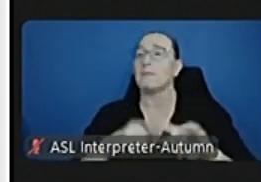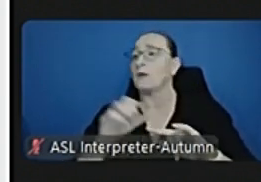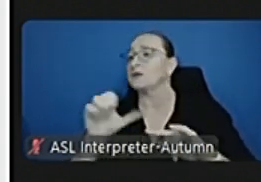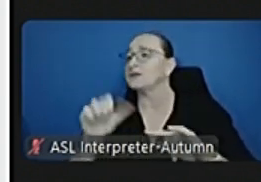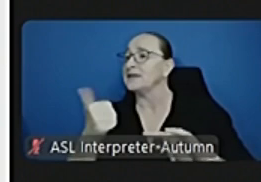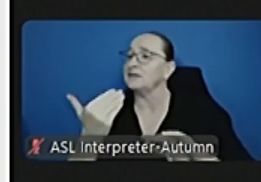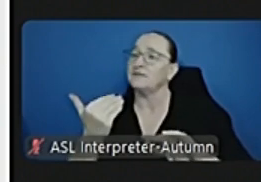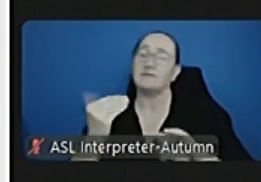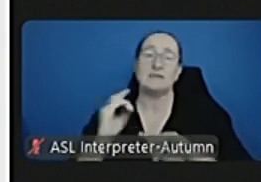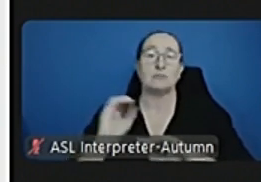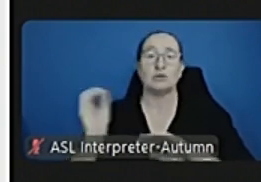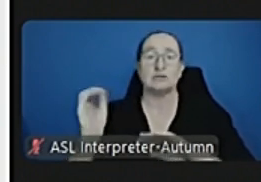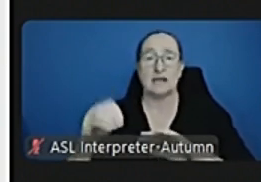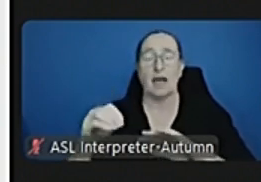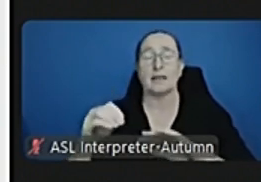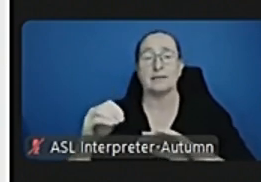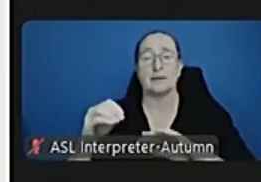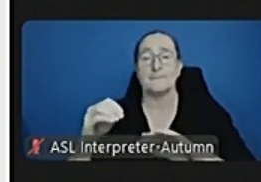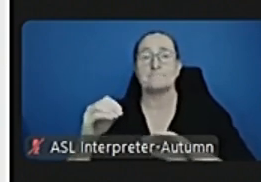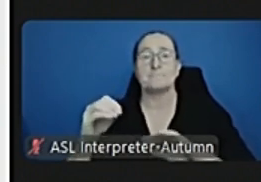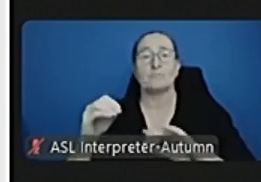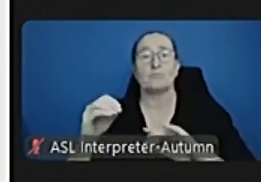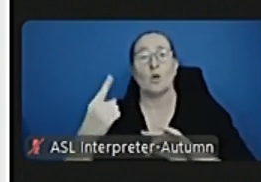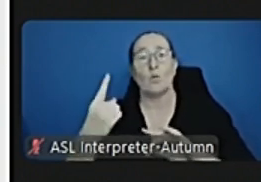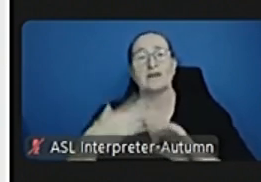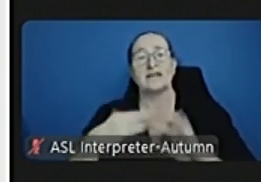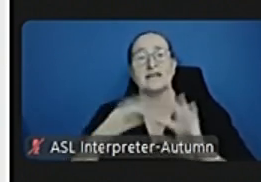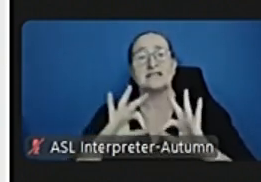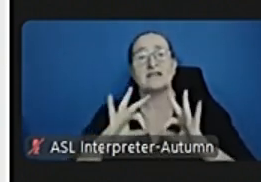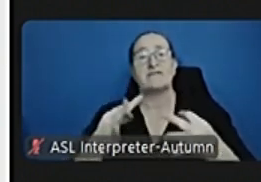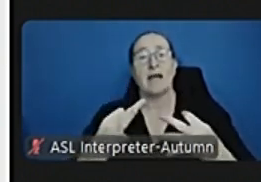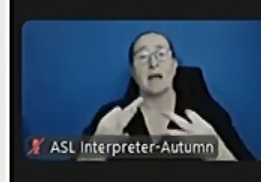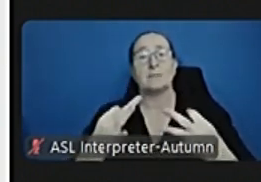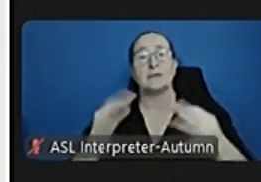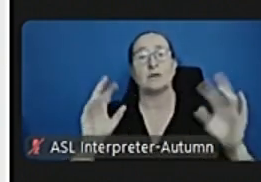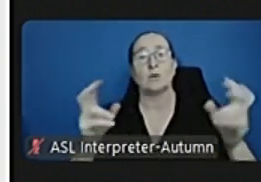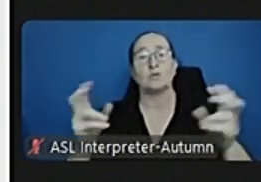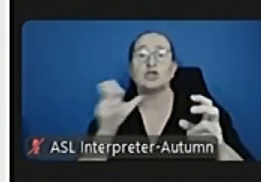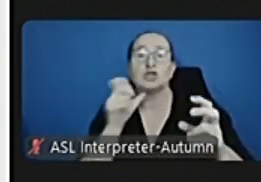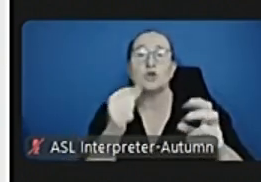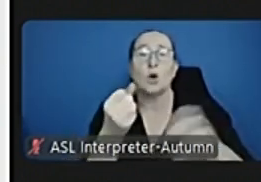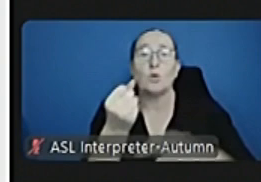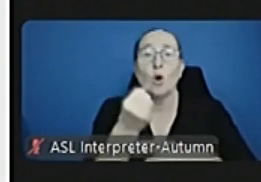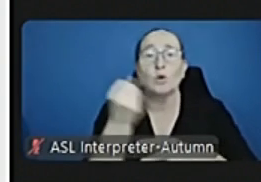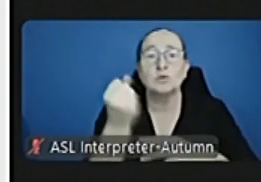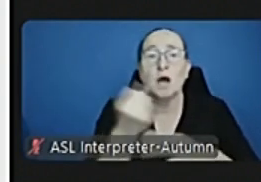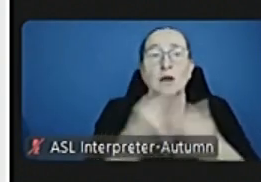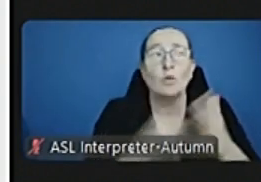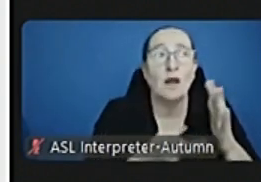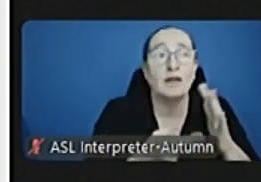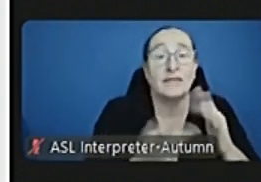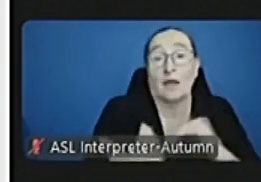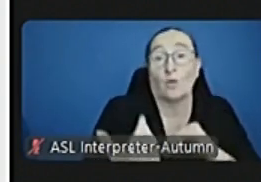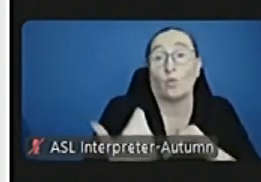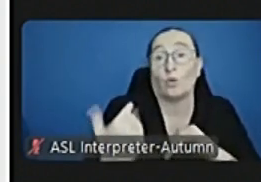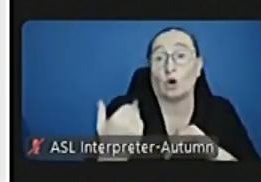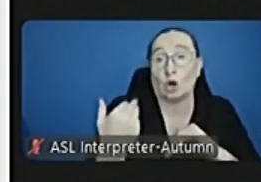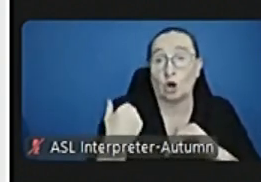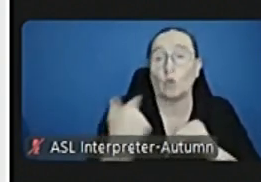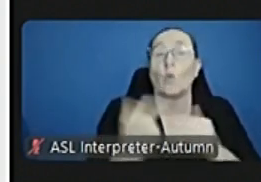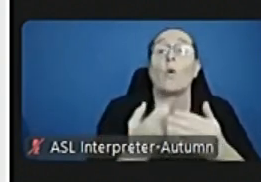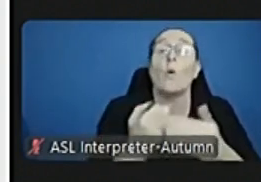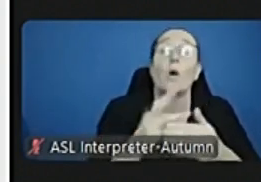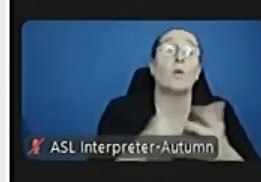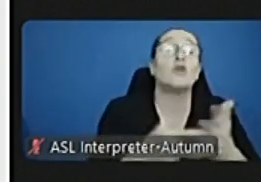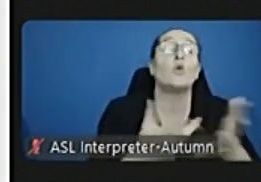15%, but one of his family quotes was, "You don't hold on to what they were or what you want them to be,